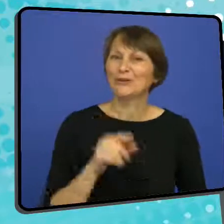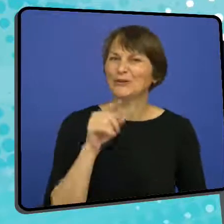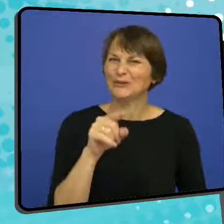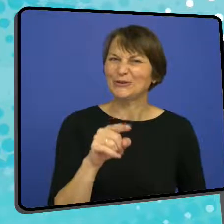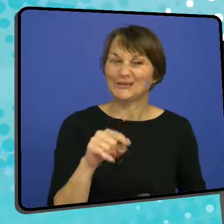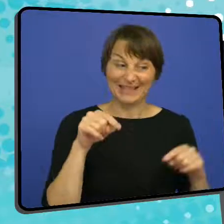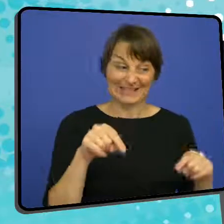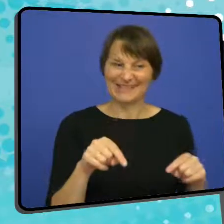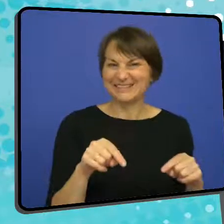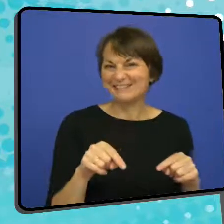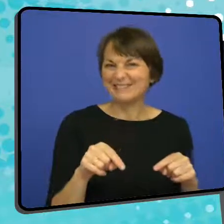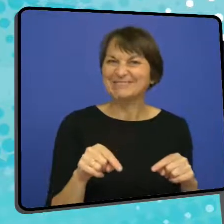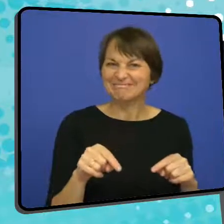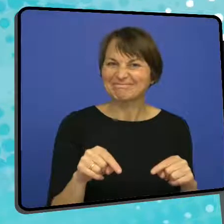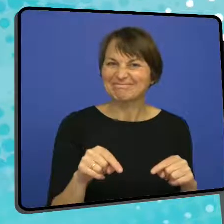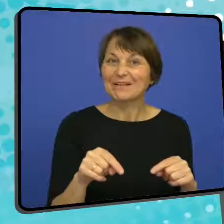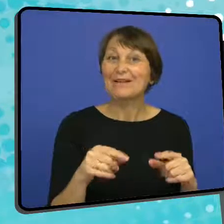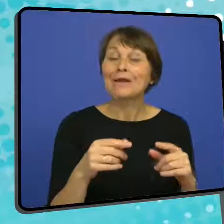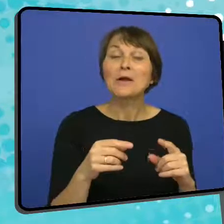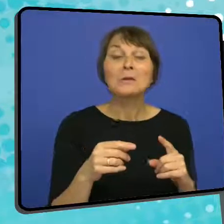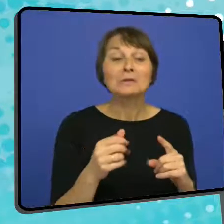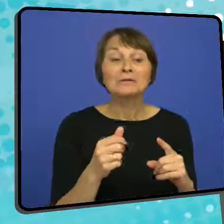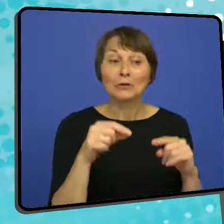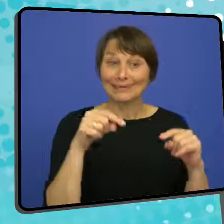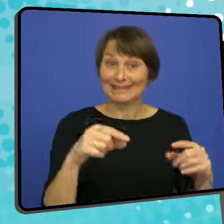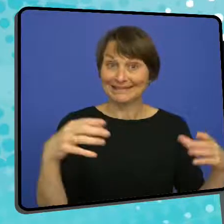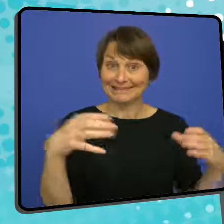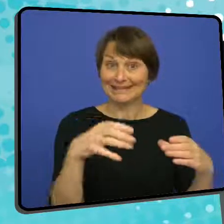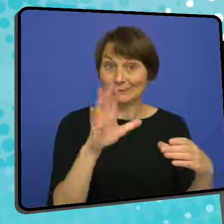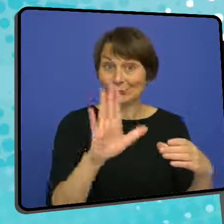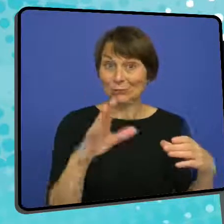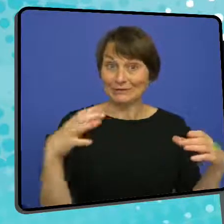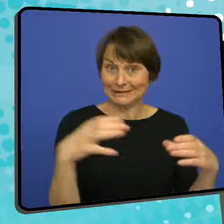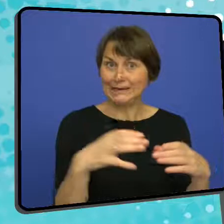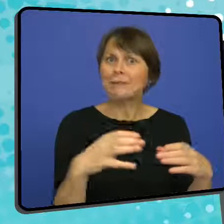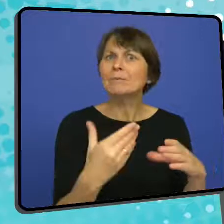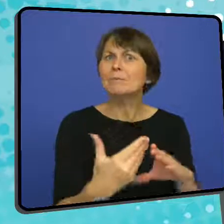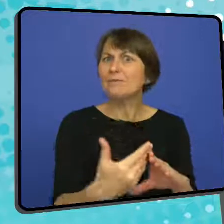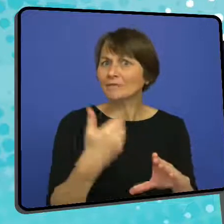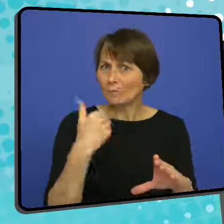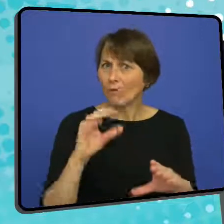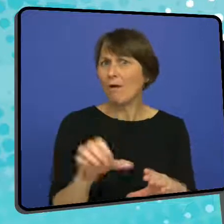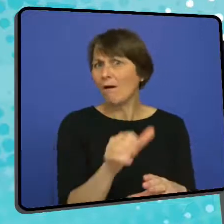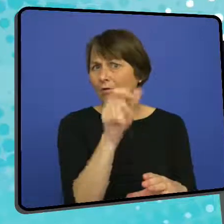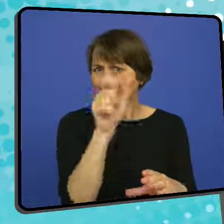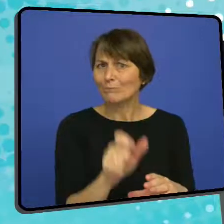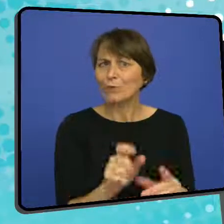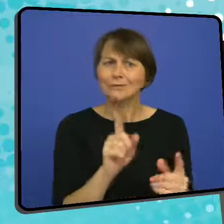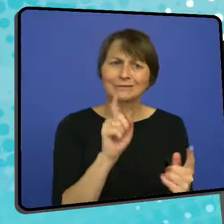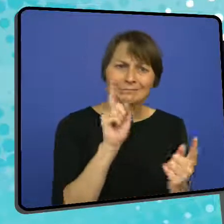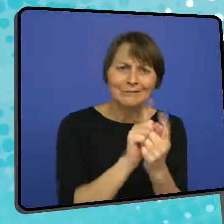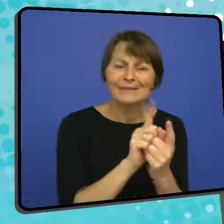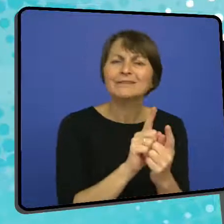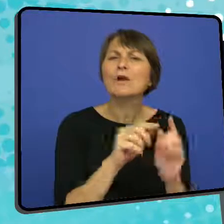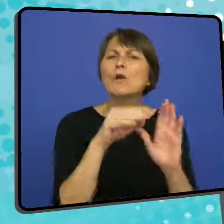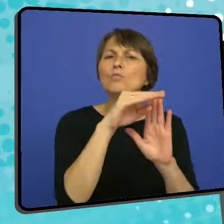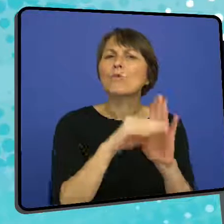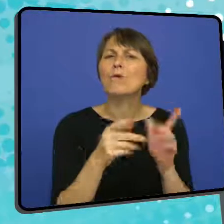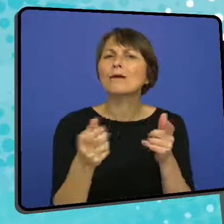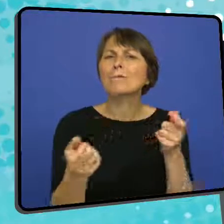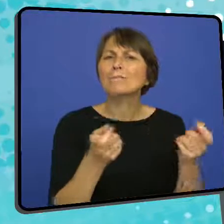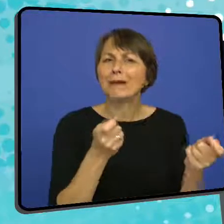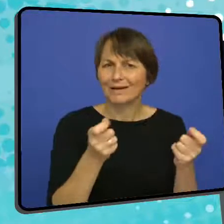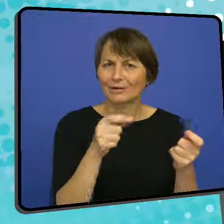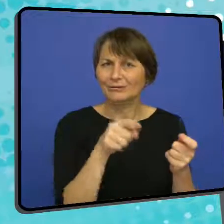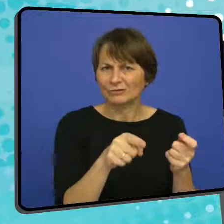is we've actually already met someone from this team. So we met a program manager on the conversational AI team called Gary Pretty.